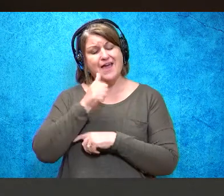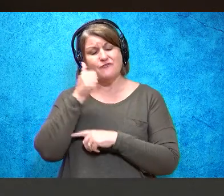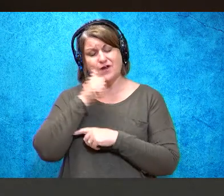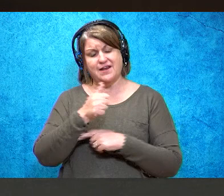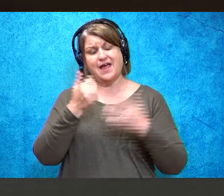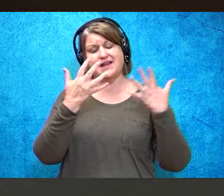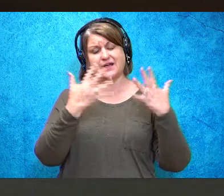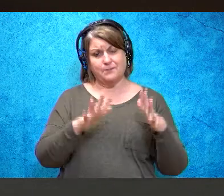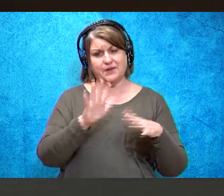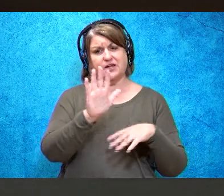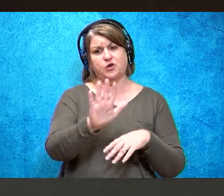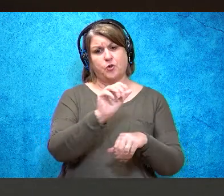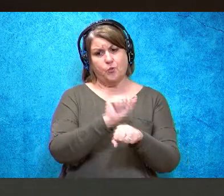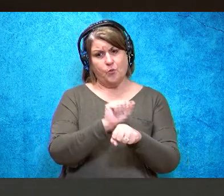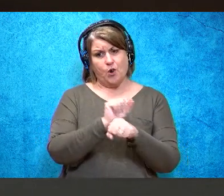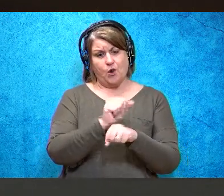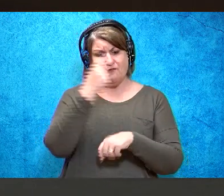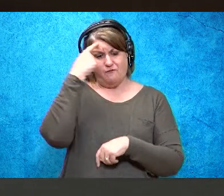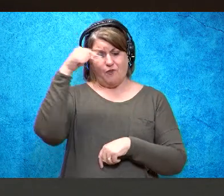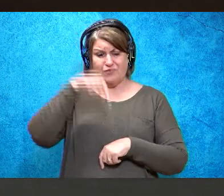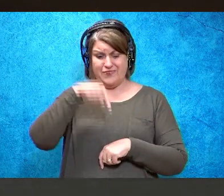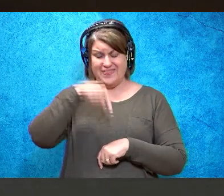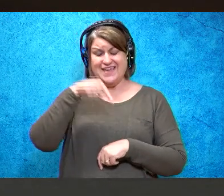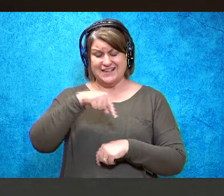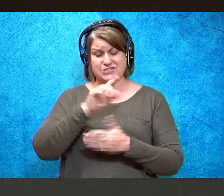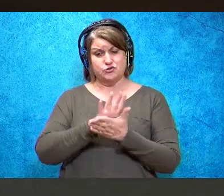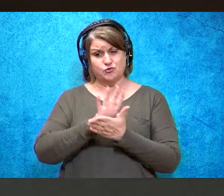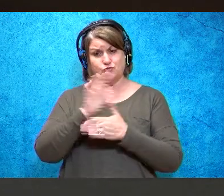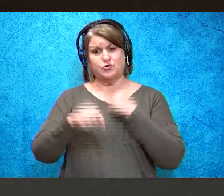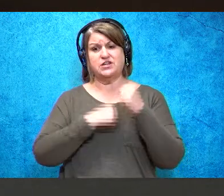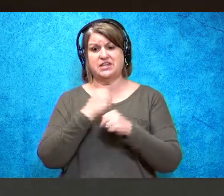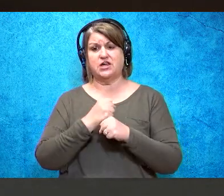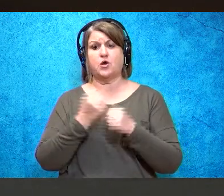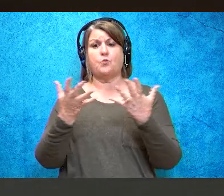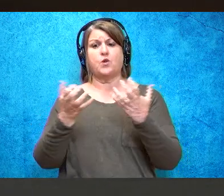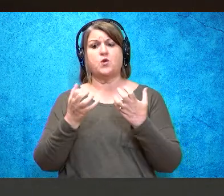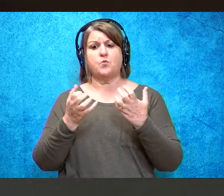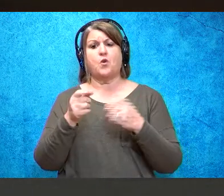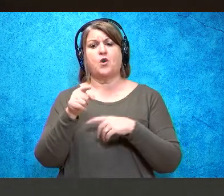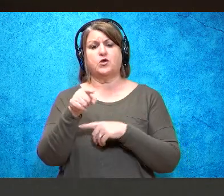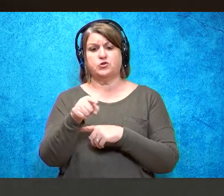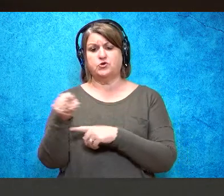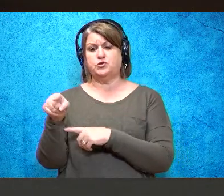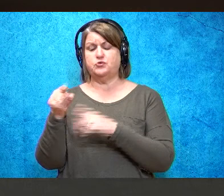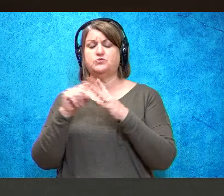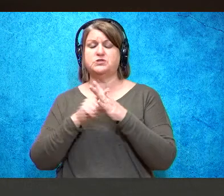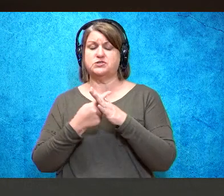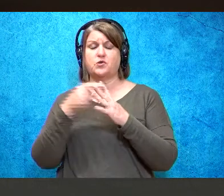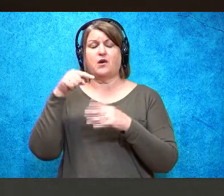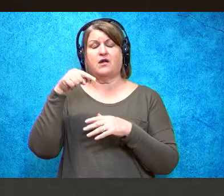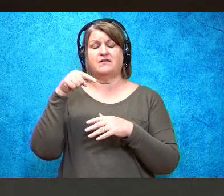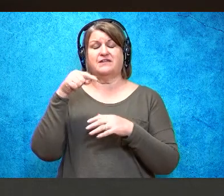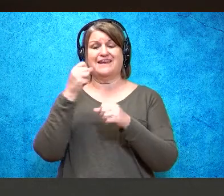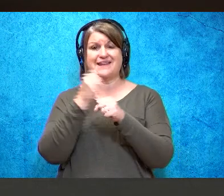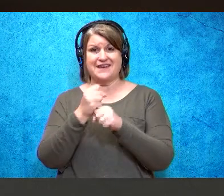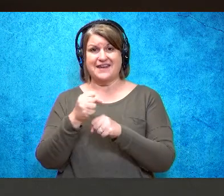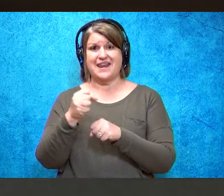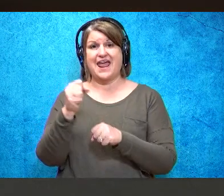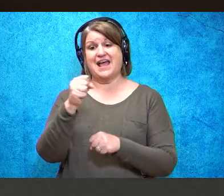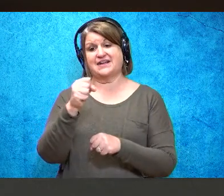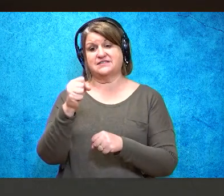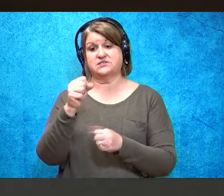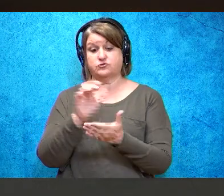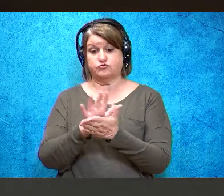for this year. We want you to start next year in your next grade level successfully.